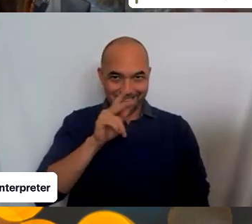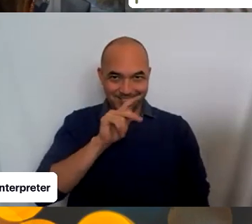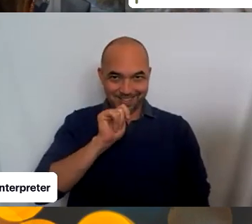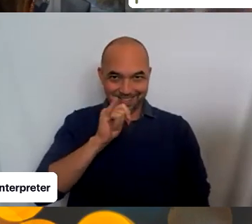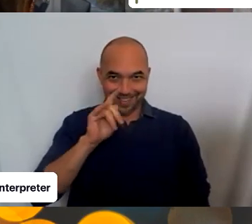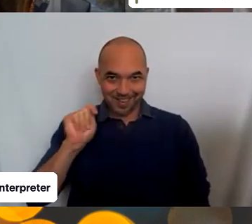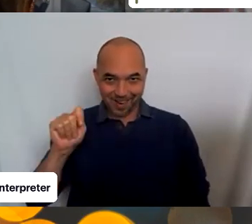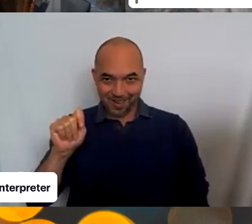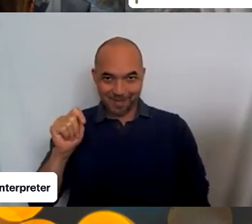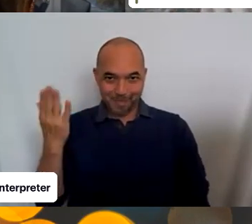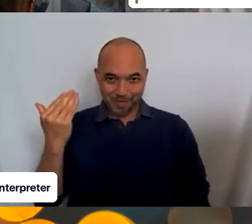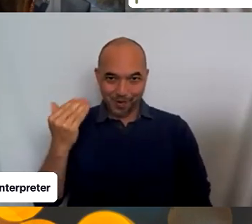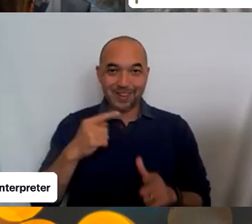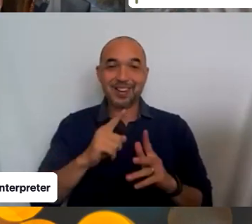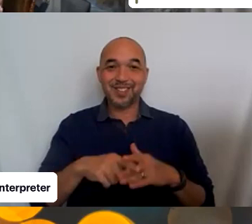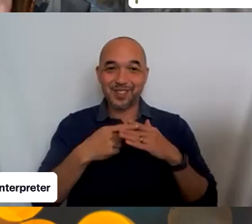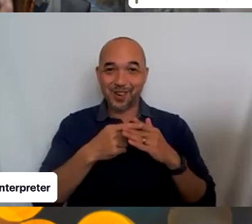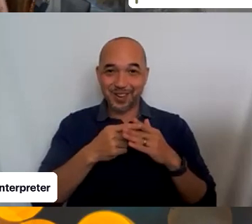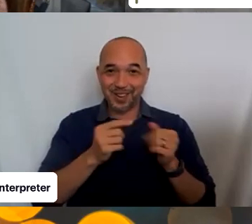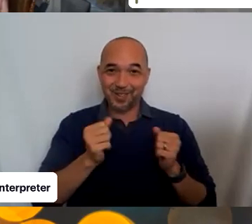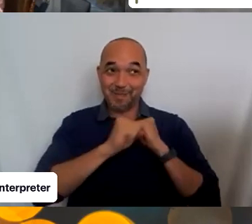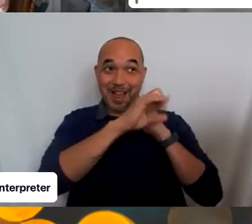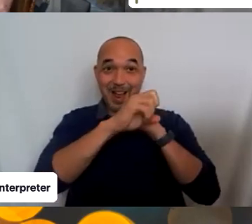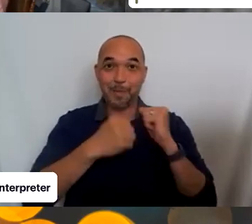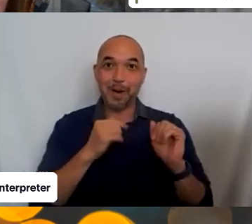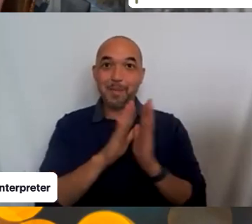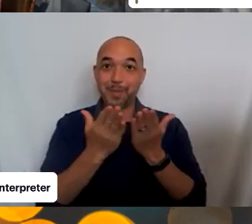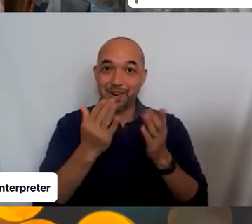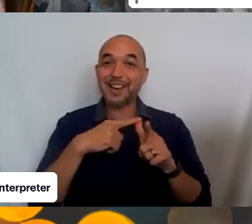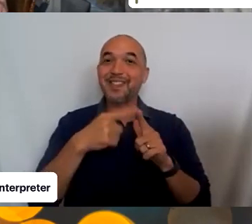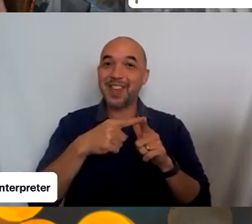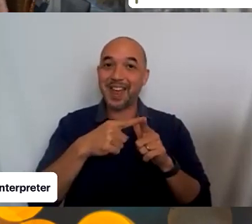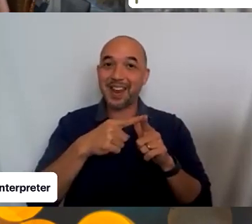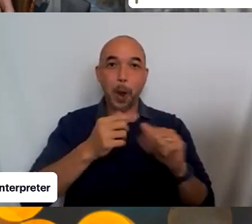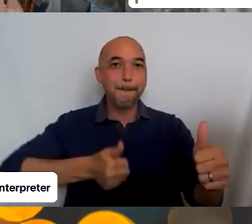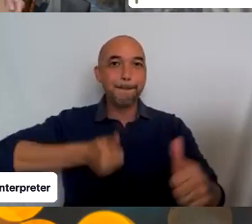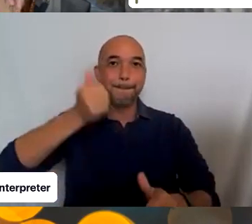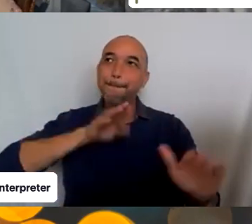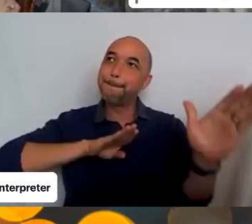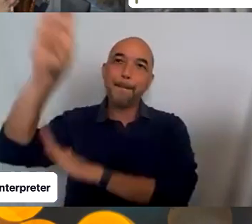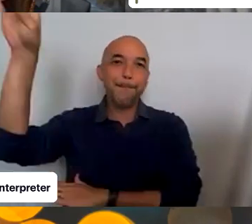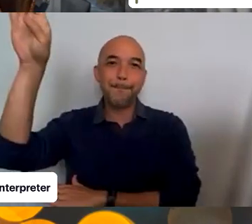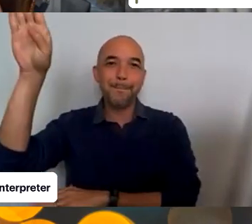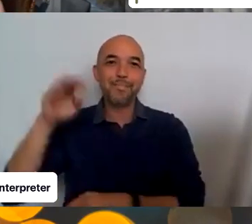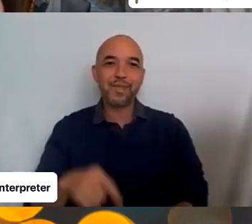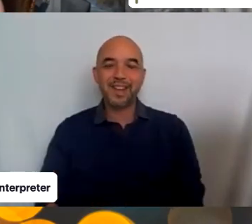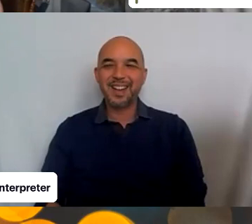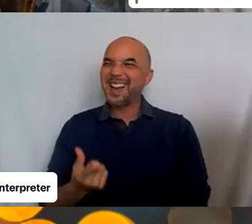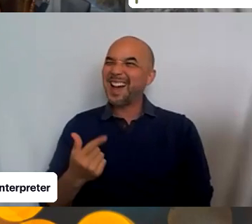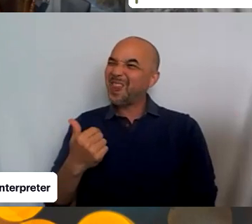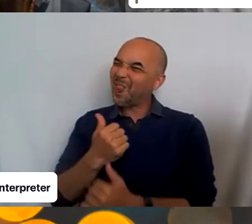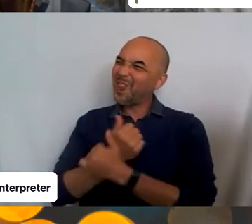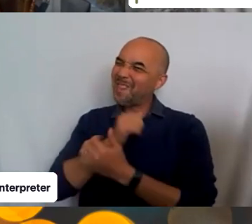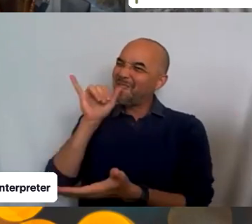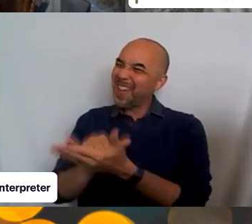was kind of when That's so cool. I love that. I think I think what a great example. I mean,